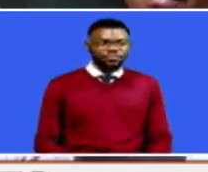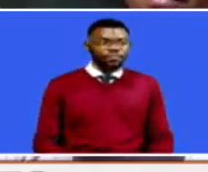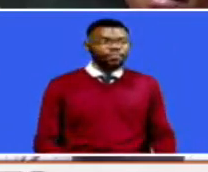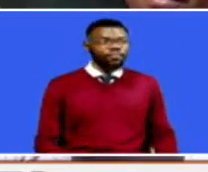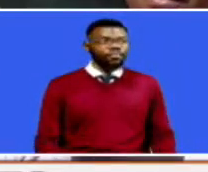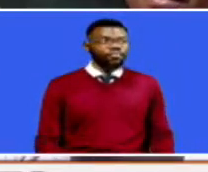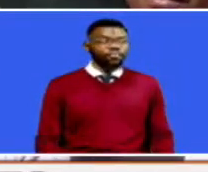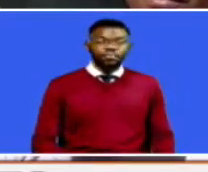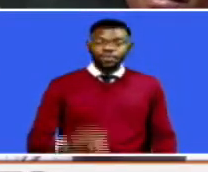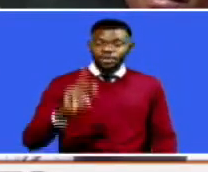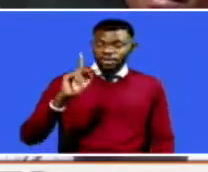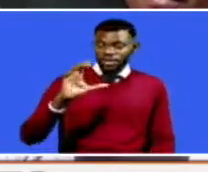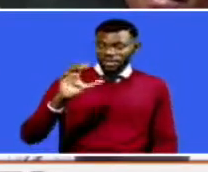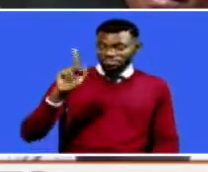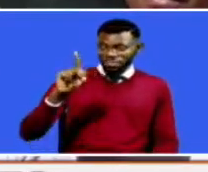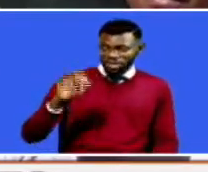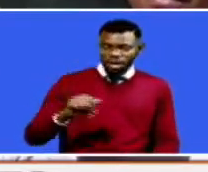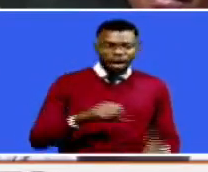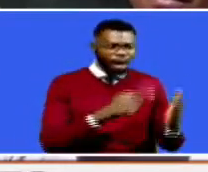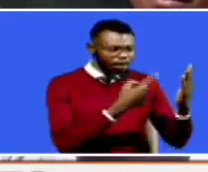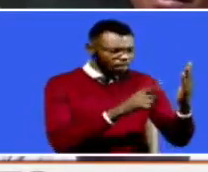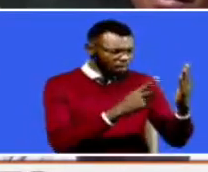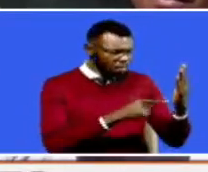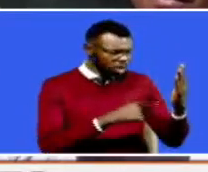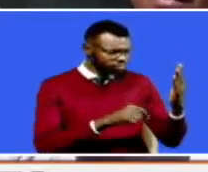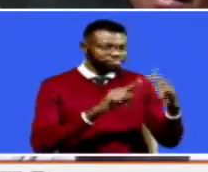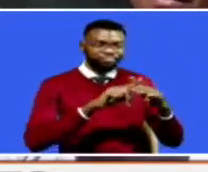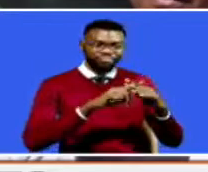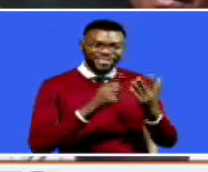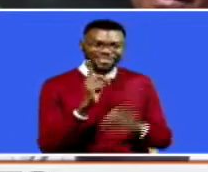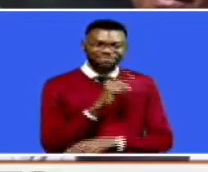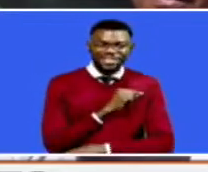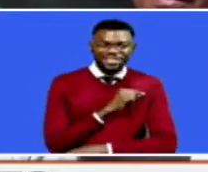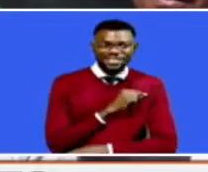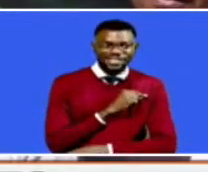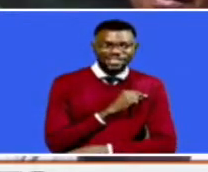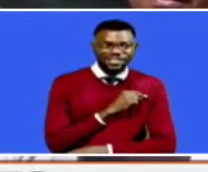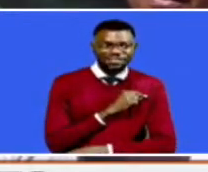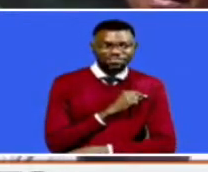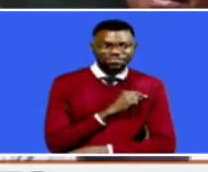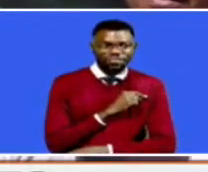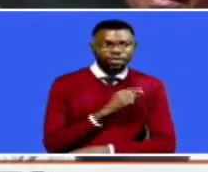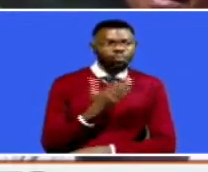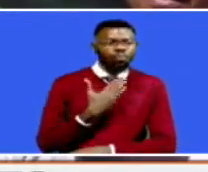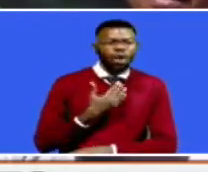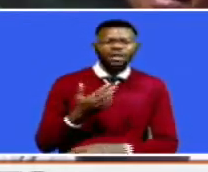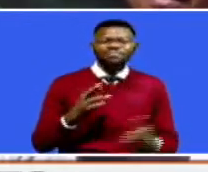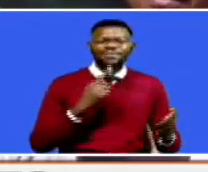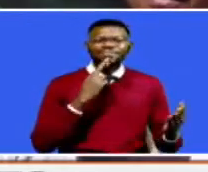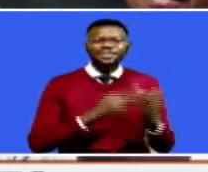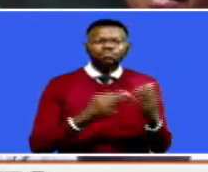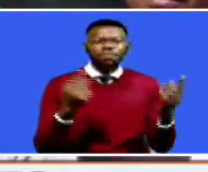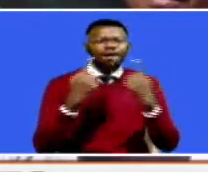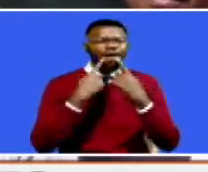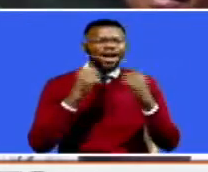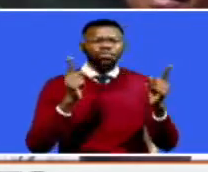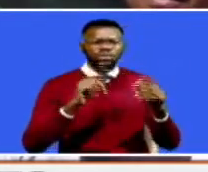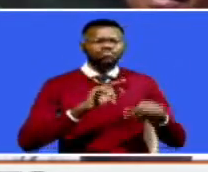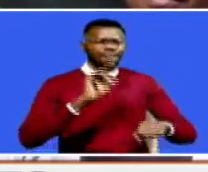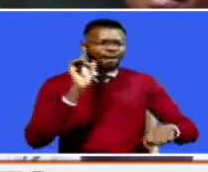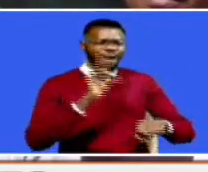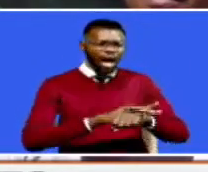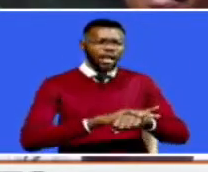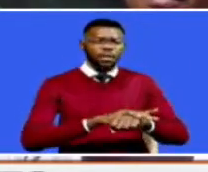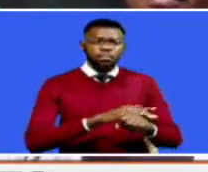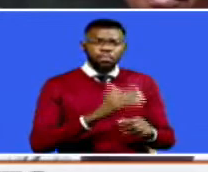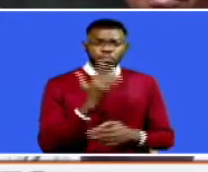marking KCP so that we can be able to release these results in good time to